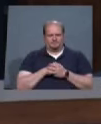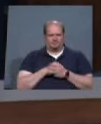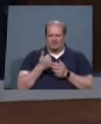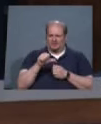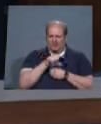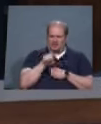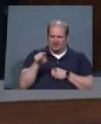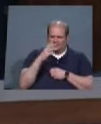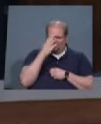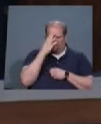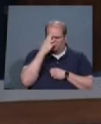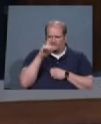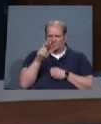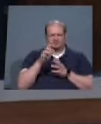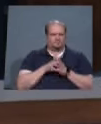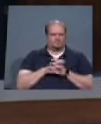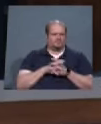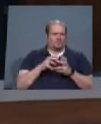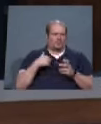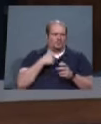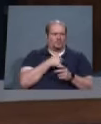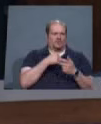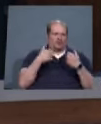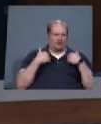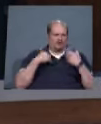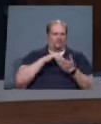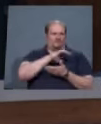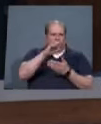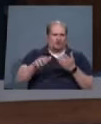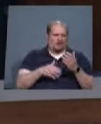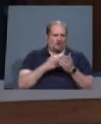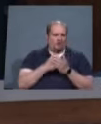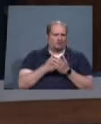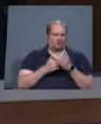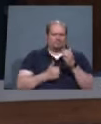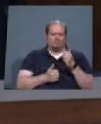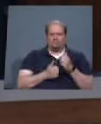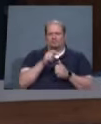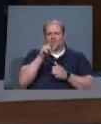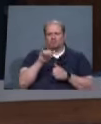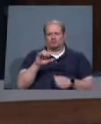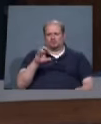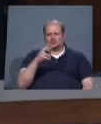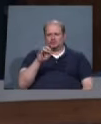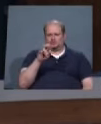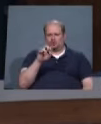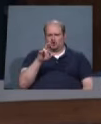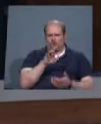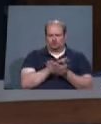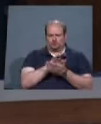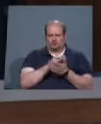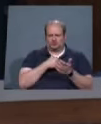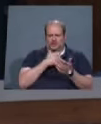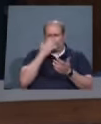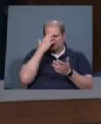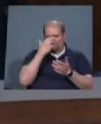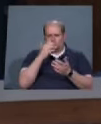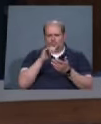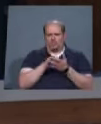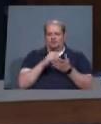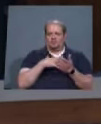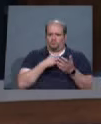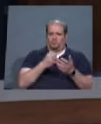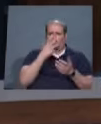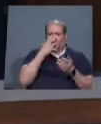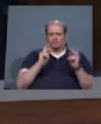Does anybody know? We have all, practically most of the charter schools that I know are owned by